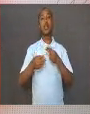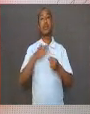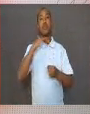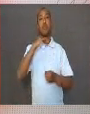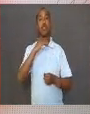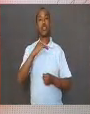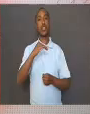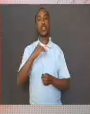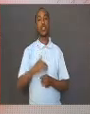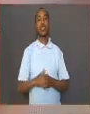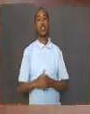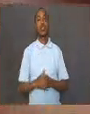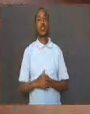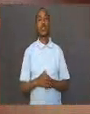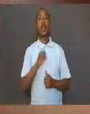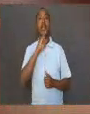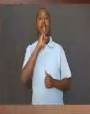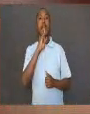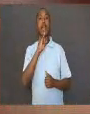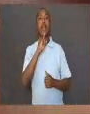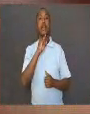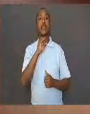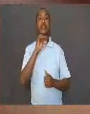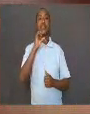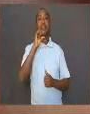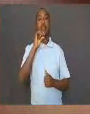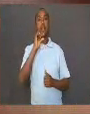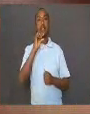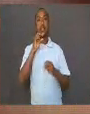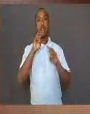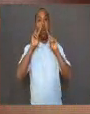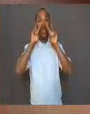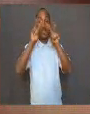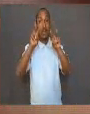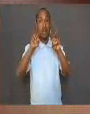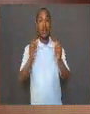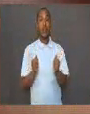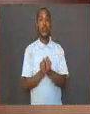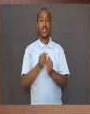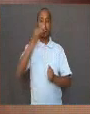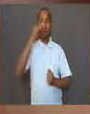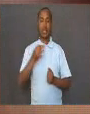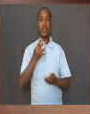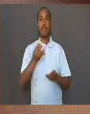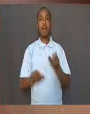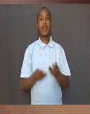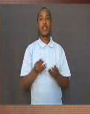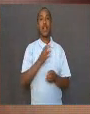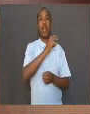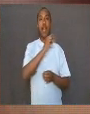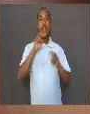multiple proportion is less concerned with specific mass